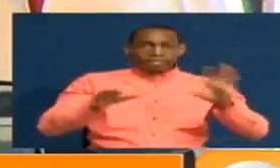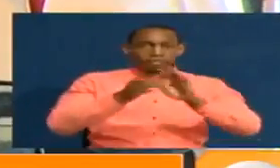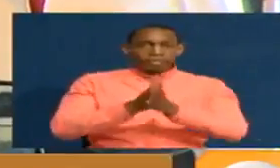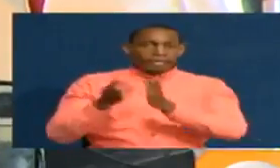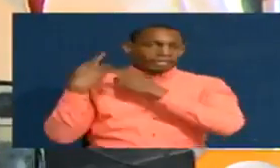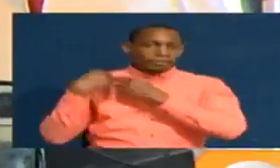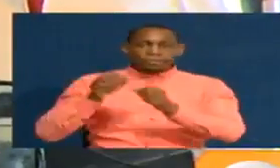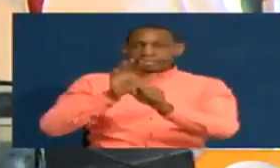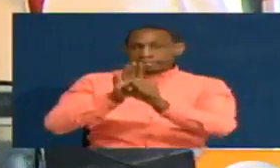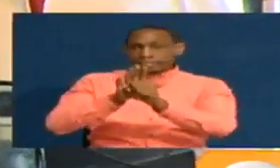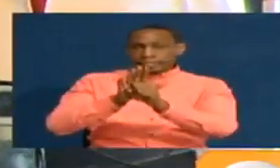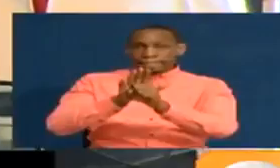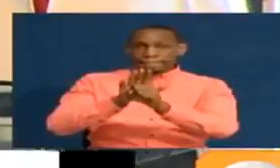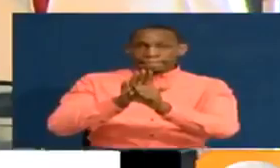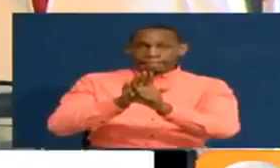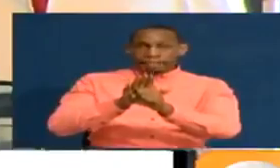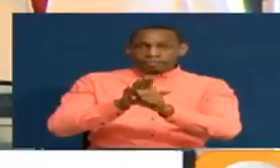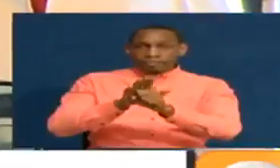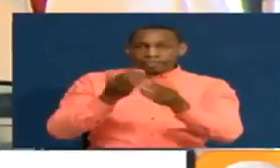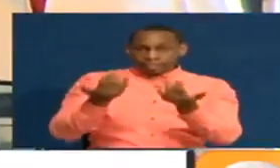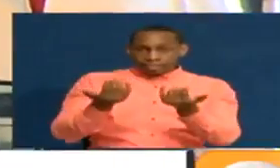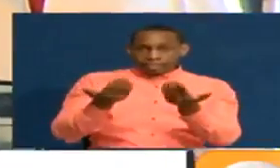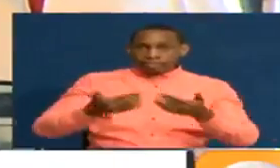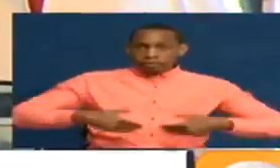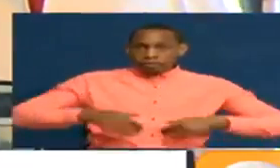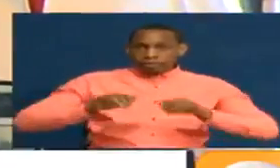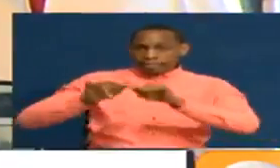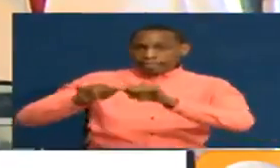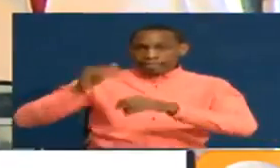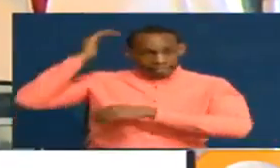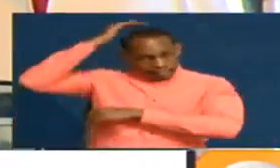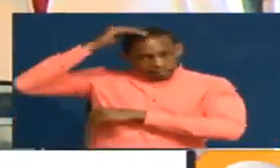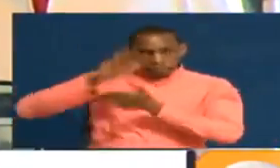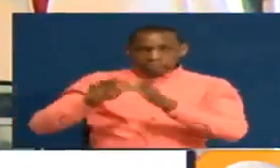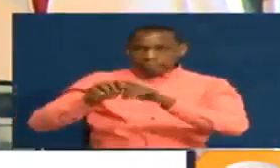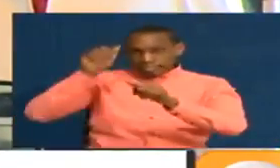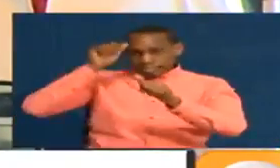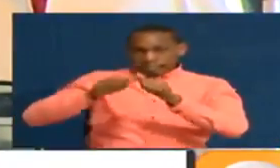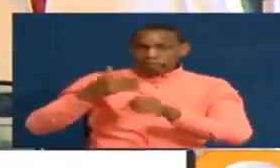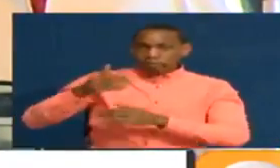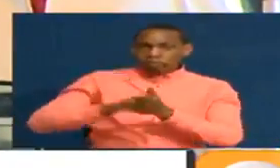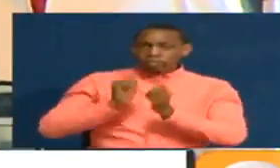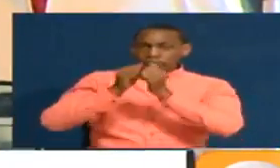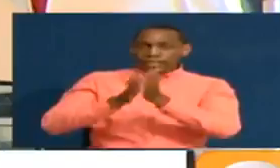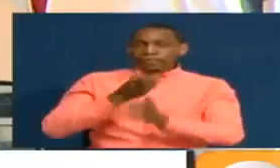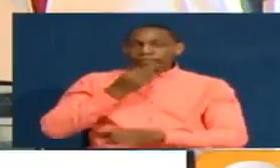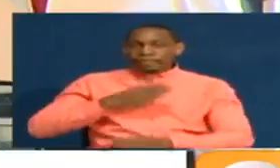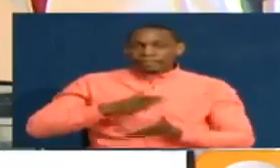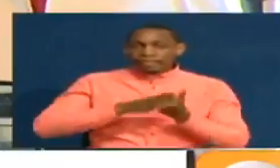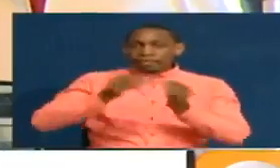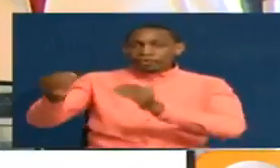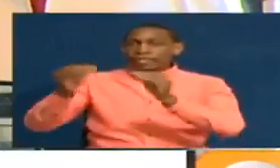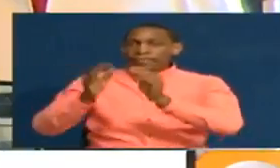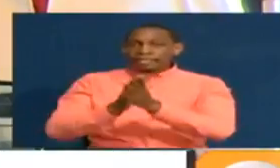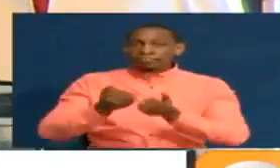great responsibilities. As a young adult living in Dubai, I remember often accompanying my dad to his endless